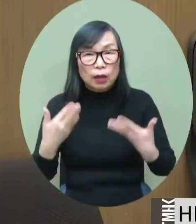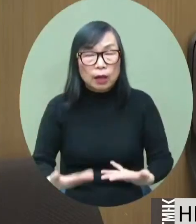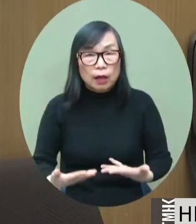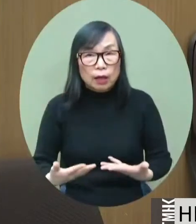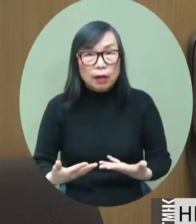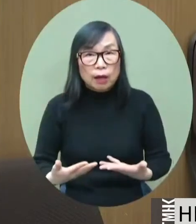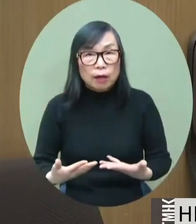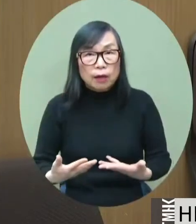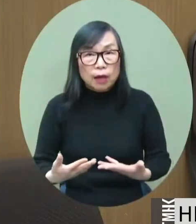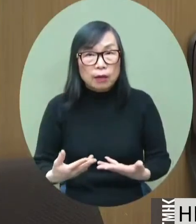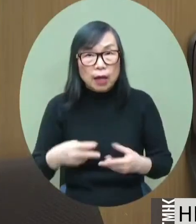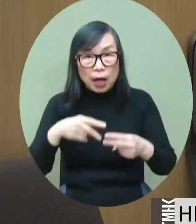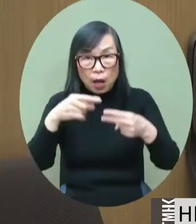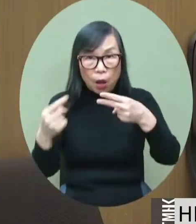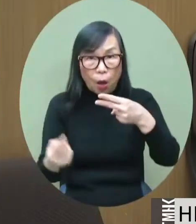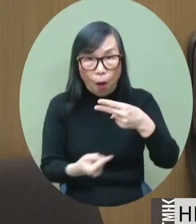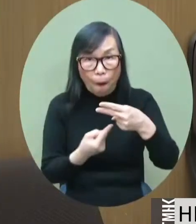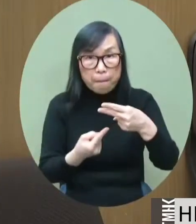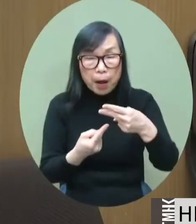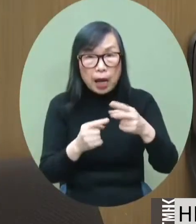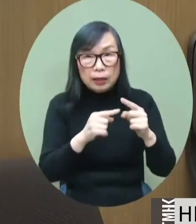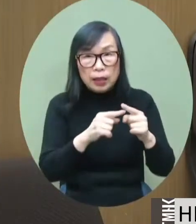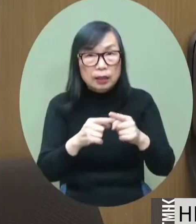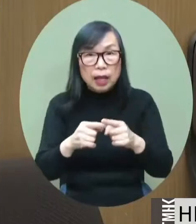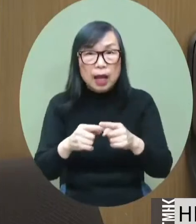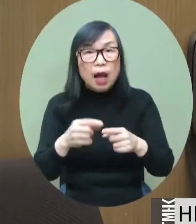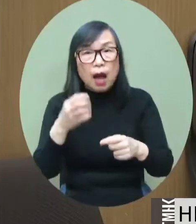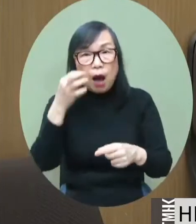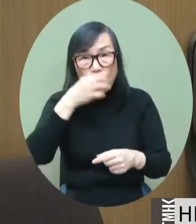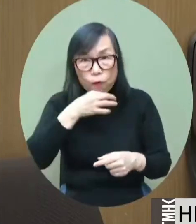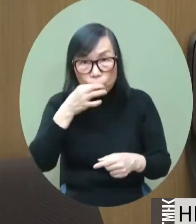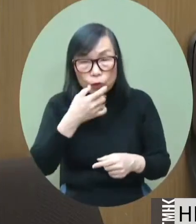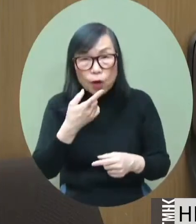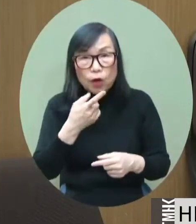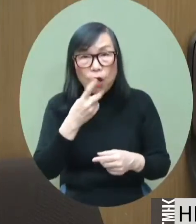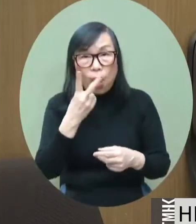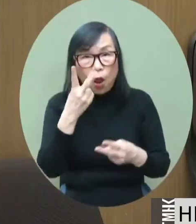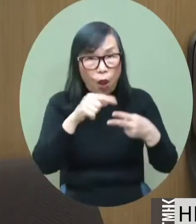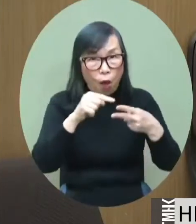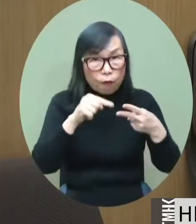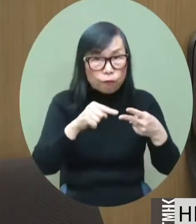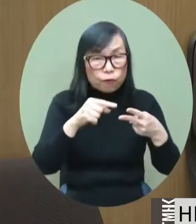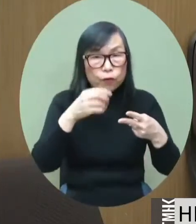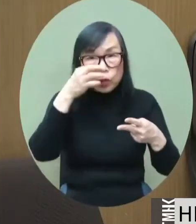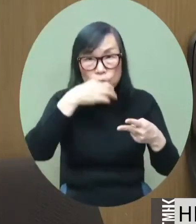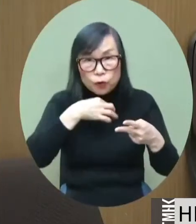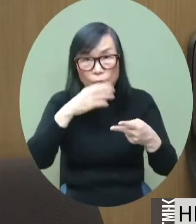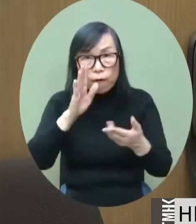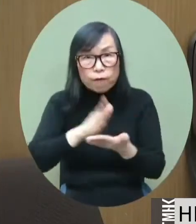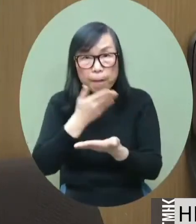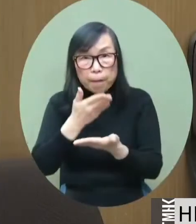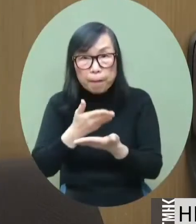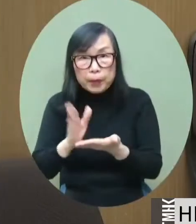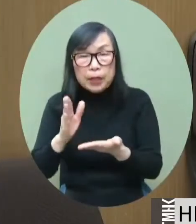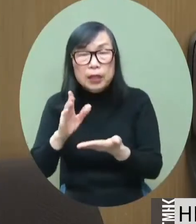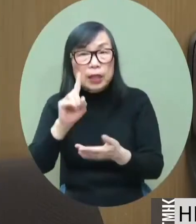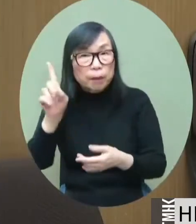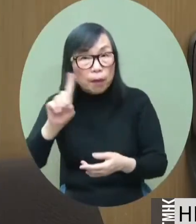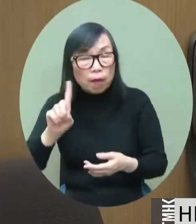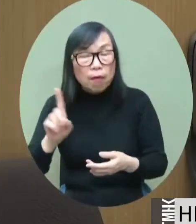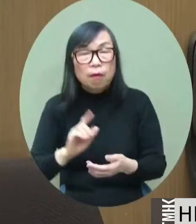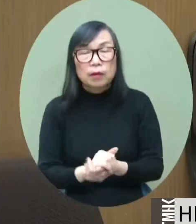people? Now, a question on oral drugs. You have prescribed 23,000 doses